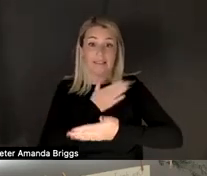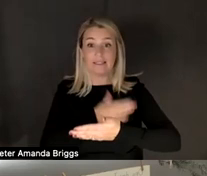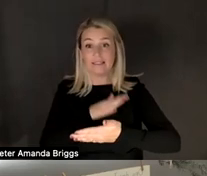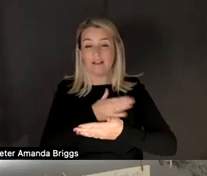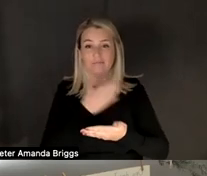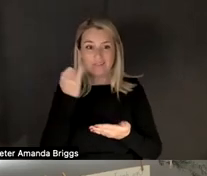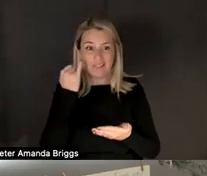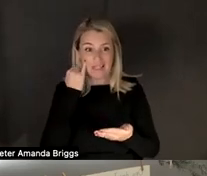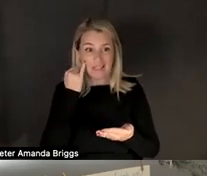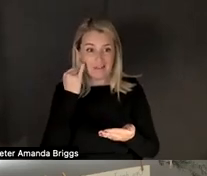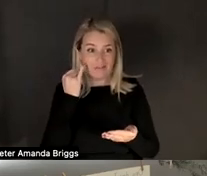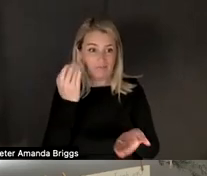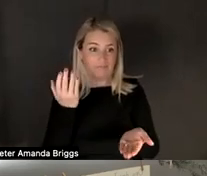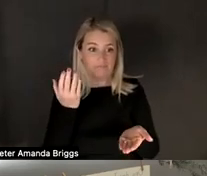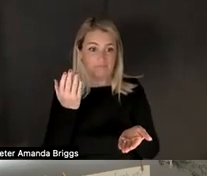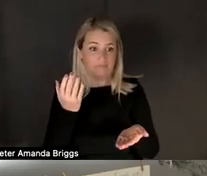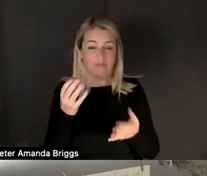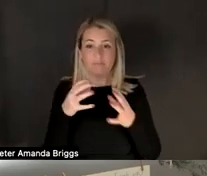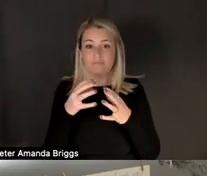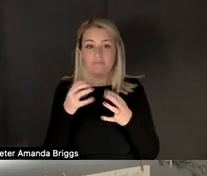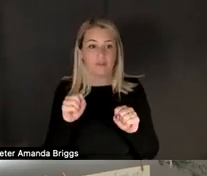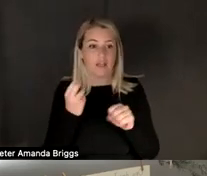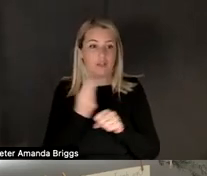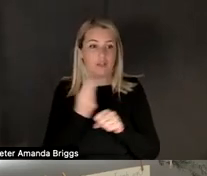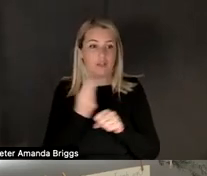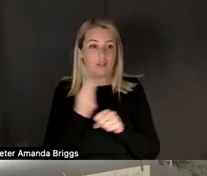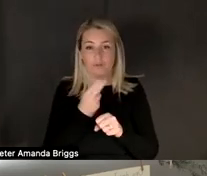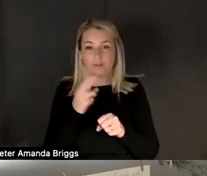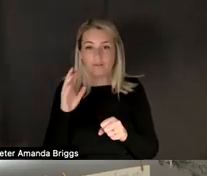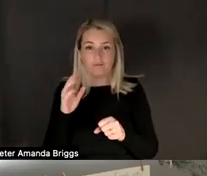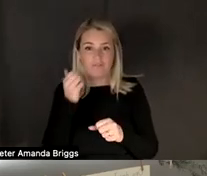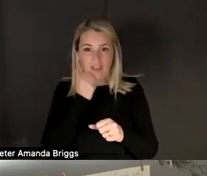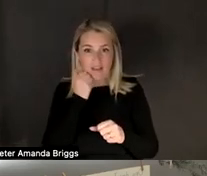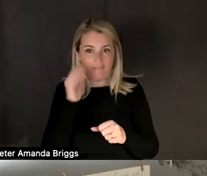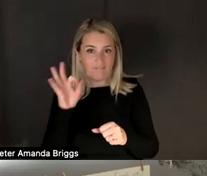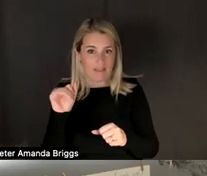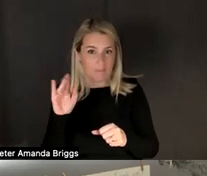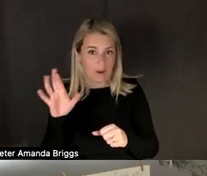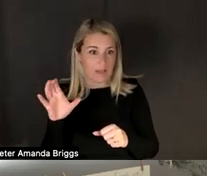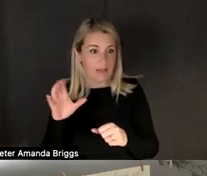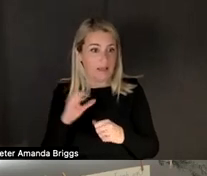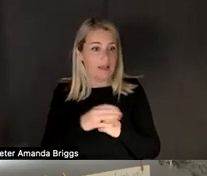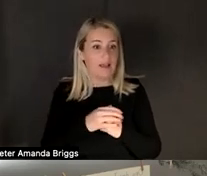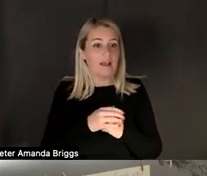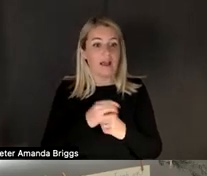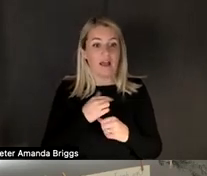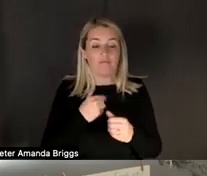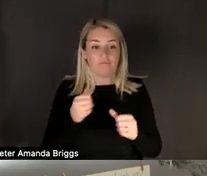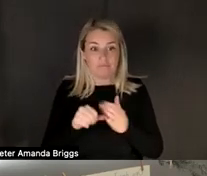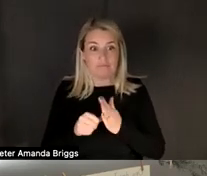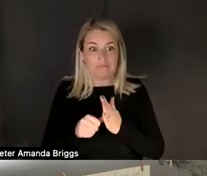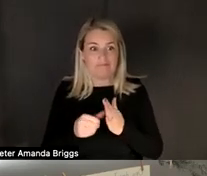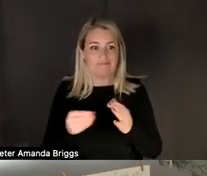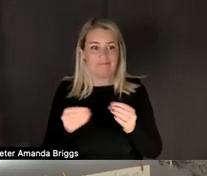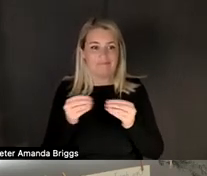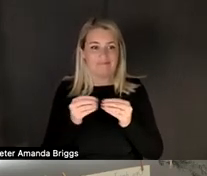use fabric. And then really important, I would insist, after doing even more research, I would insist